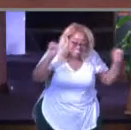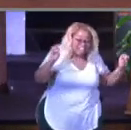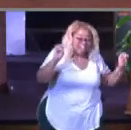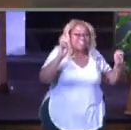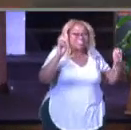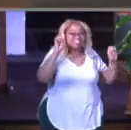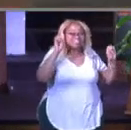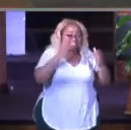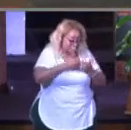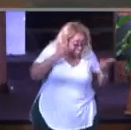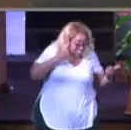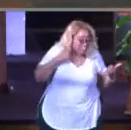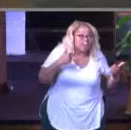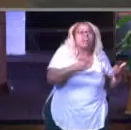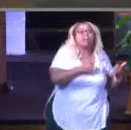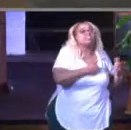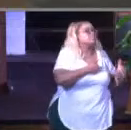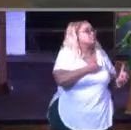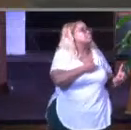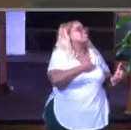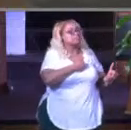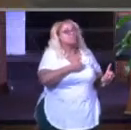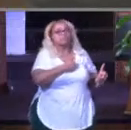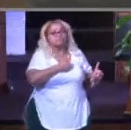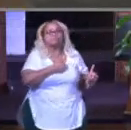Nothing can separate us